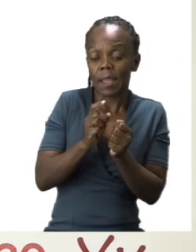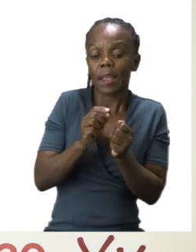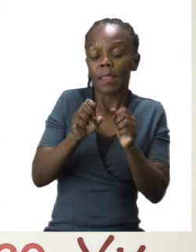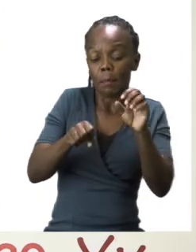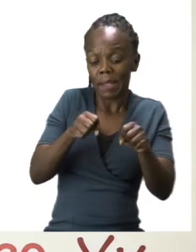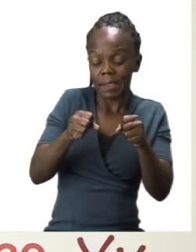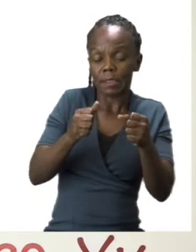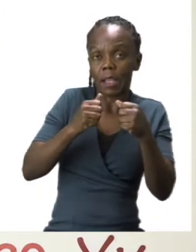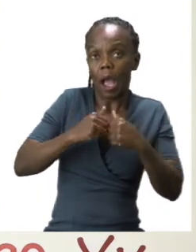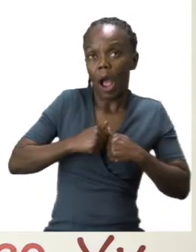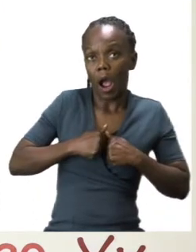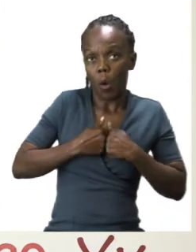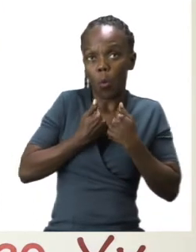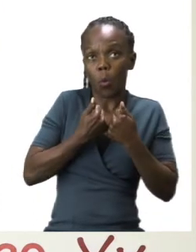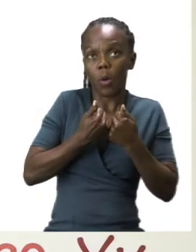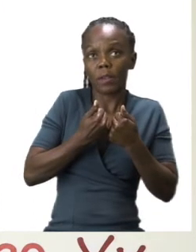ours,